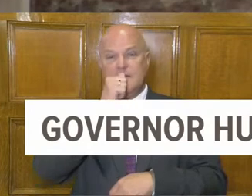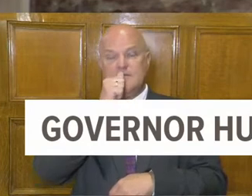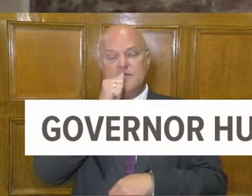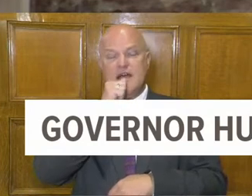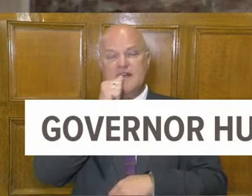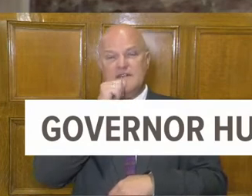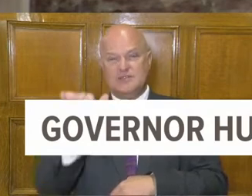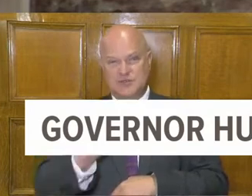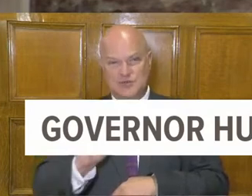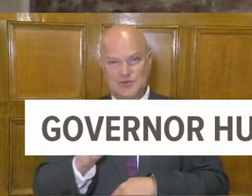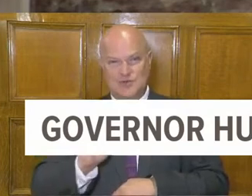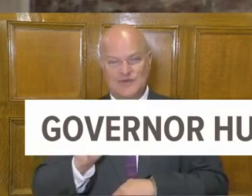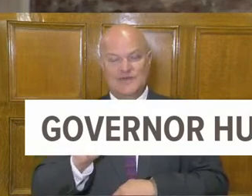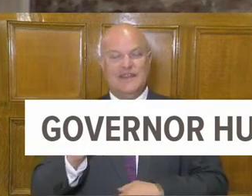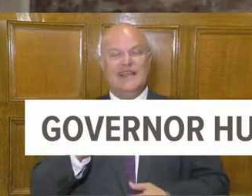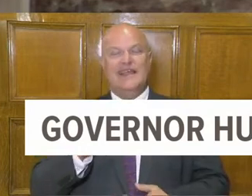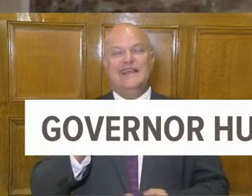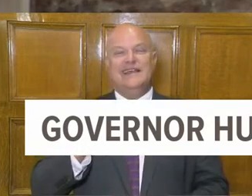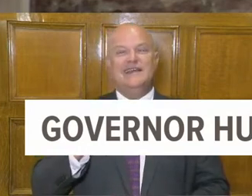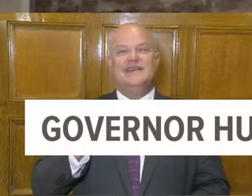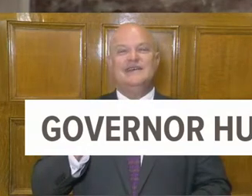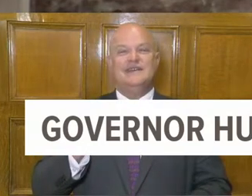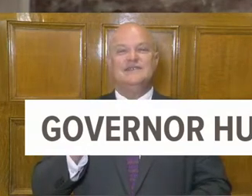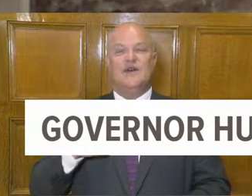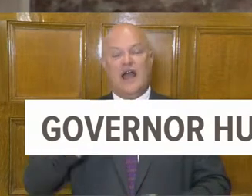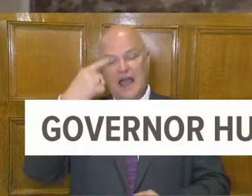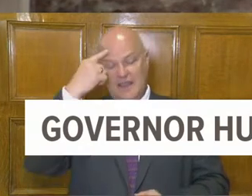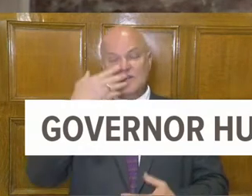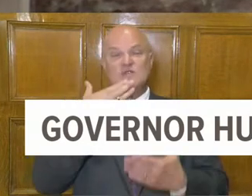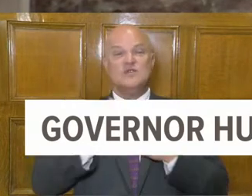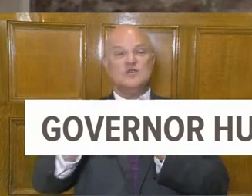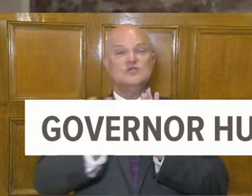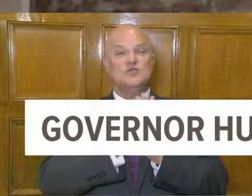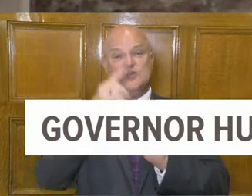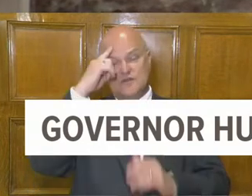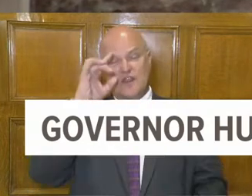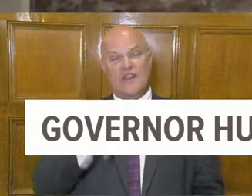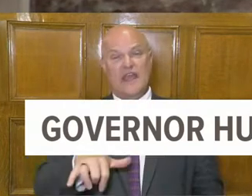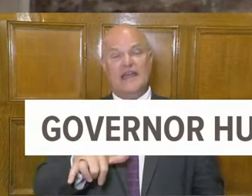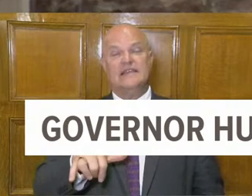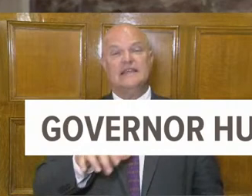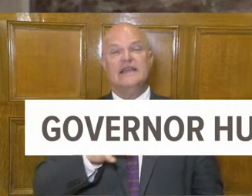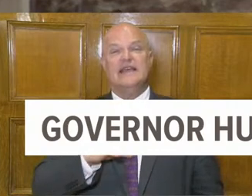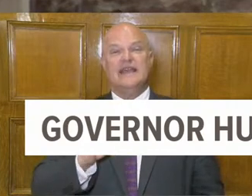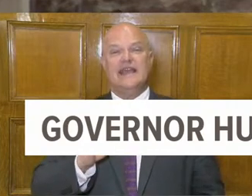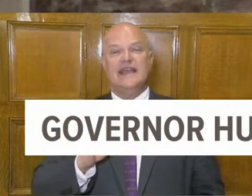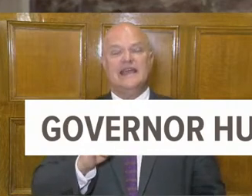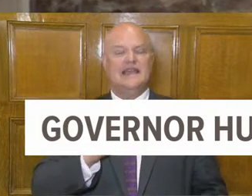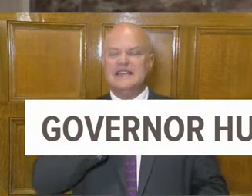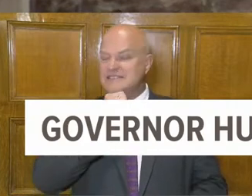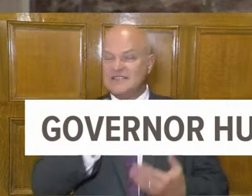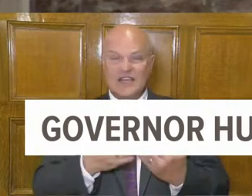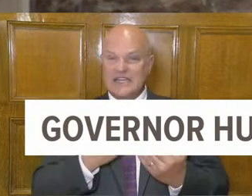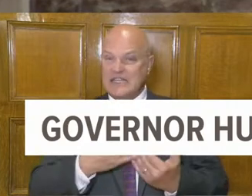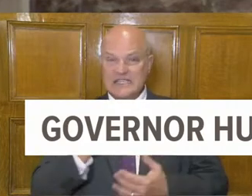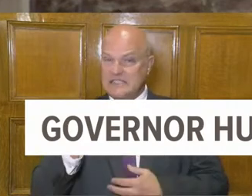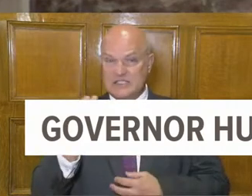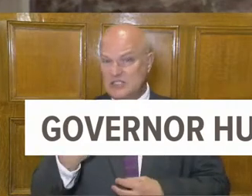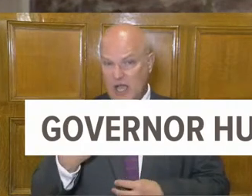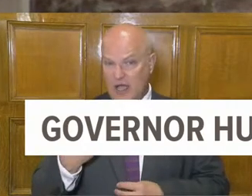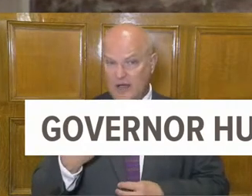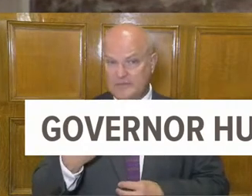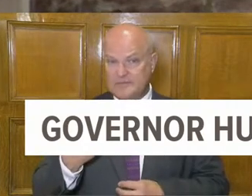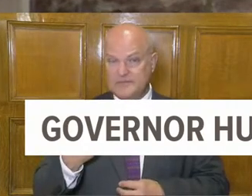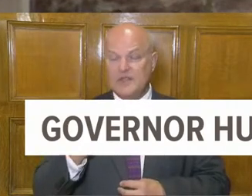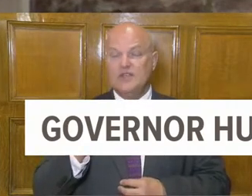sector side as well. And I thought he's a great choice for that. And it's not an easy job.